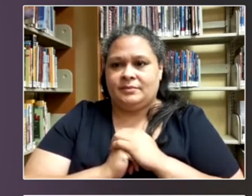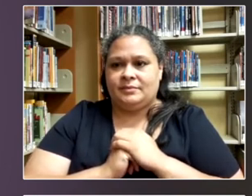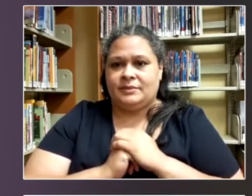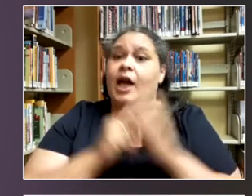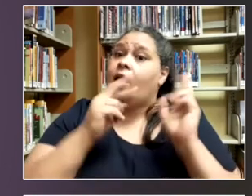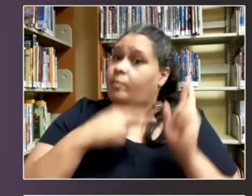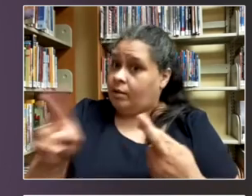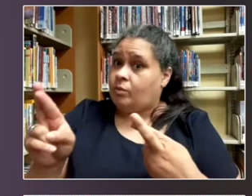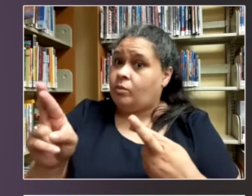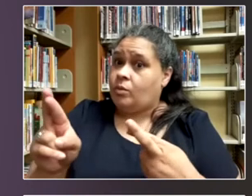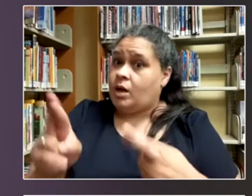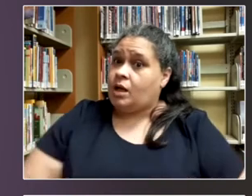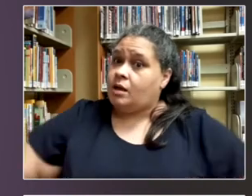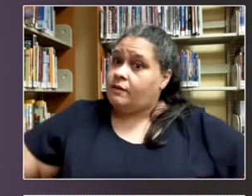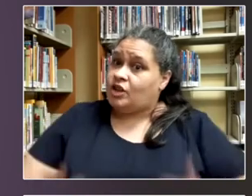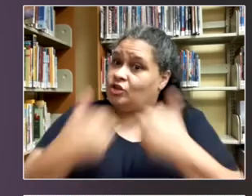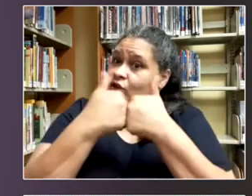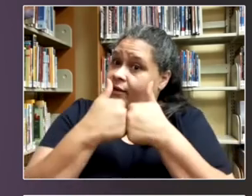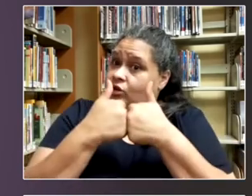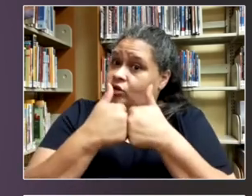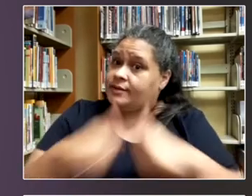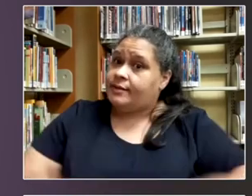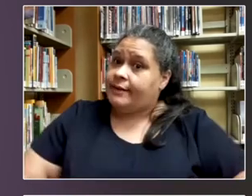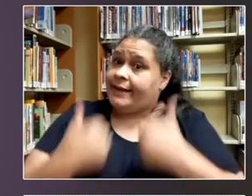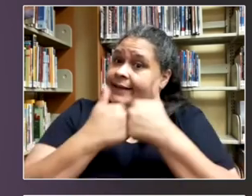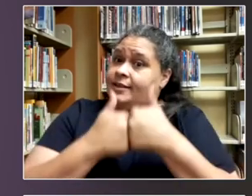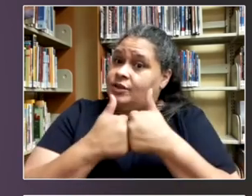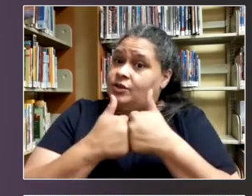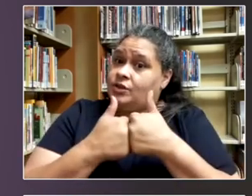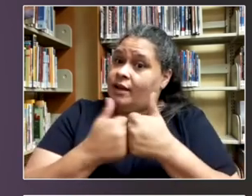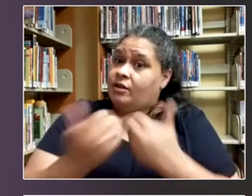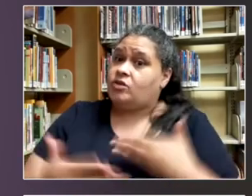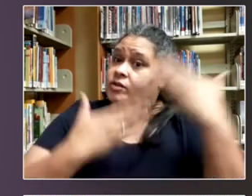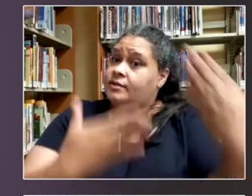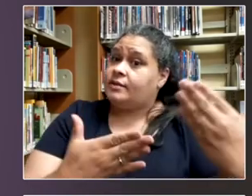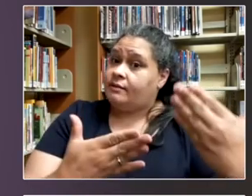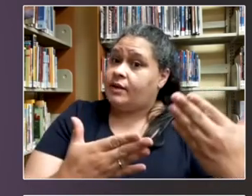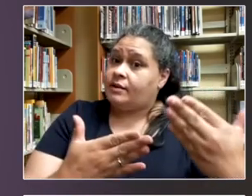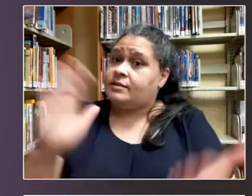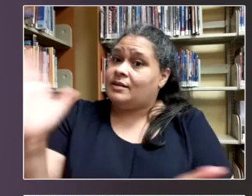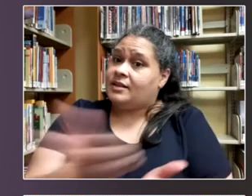Be open to challenges. Challenges offer us a chance to grow.